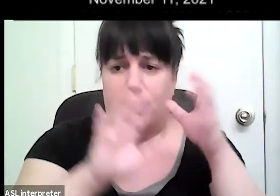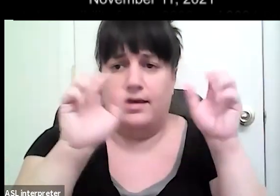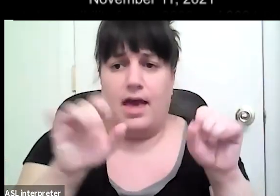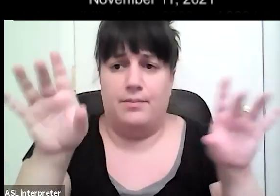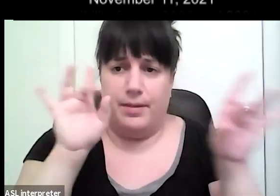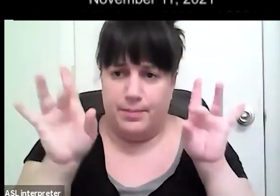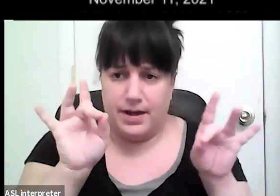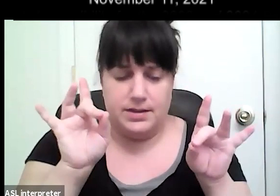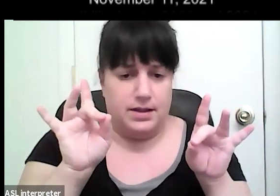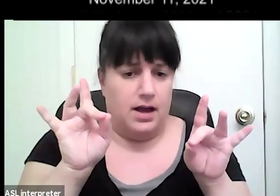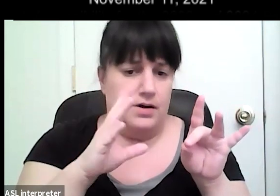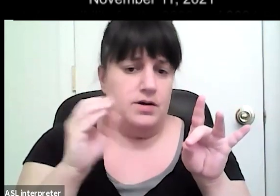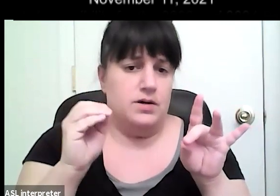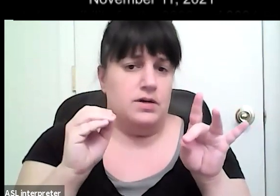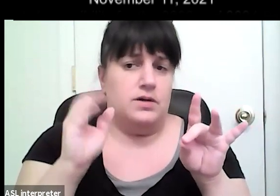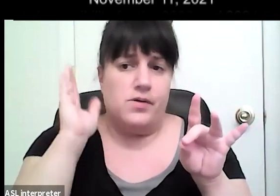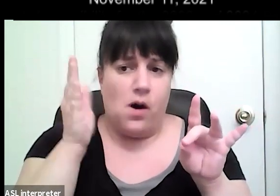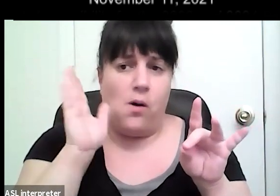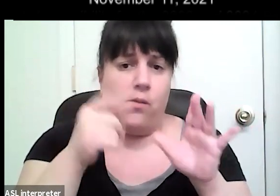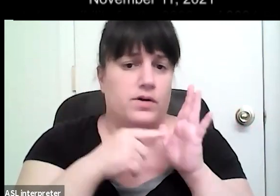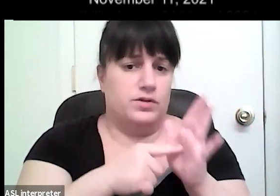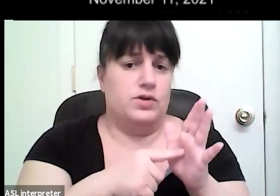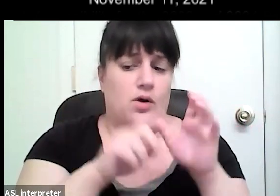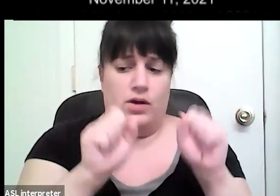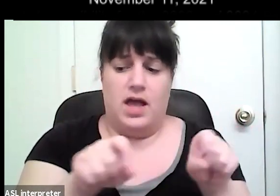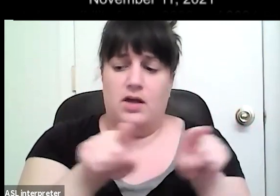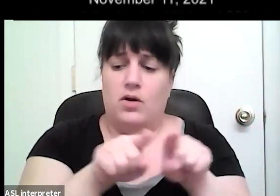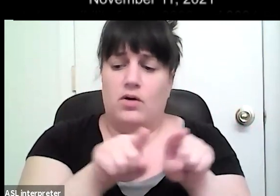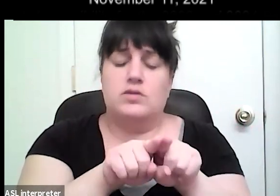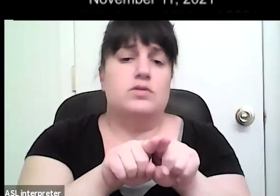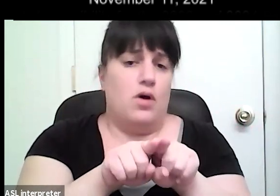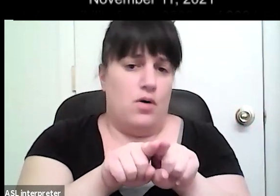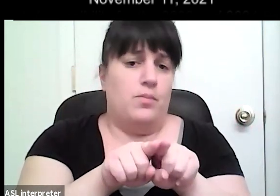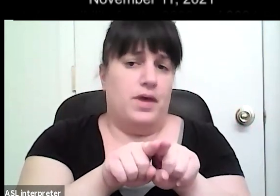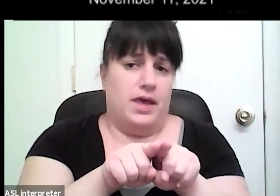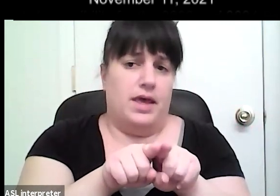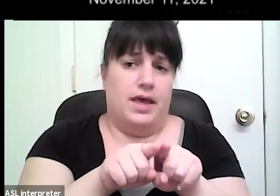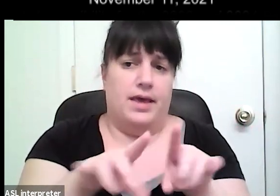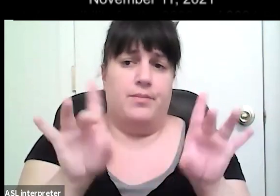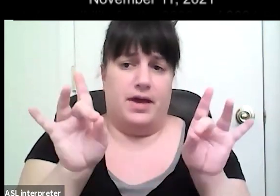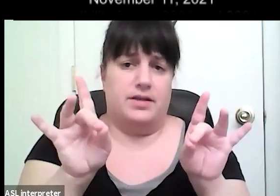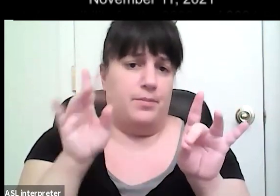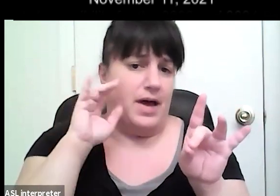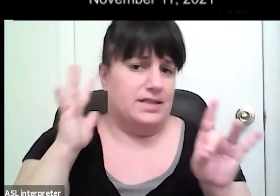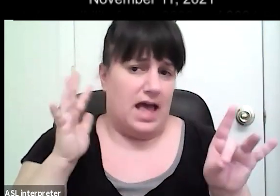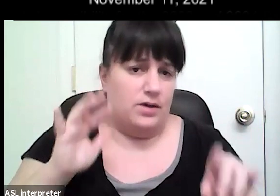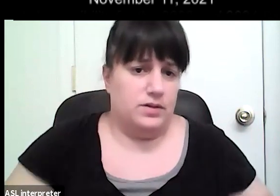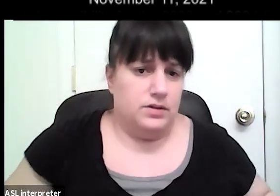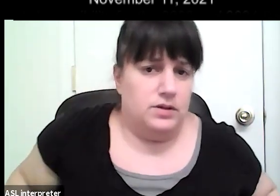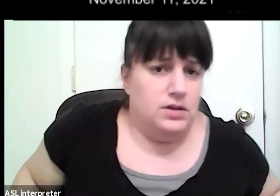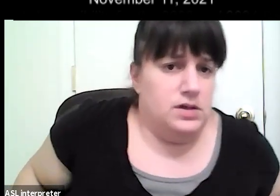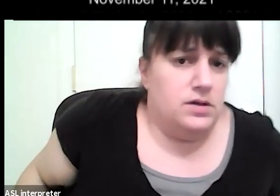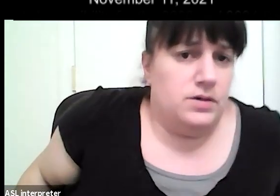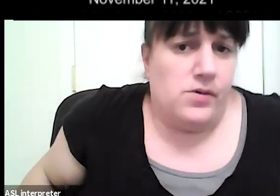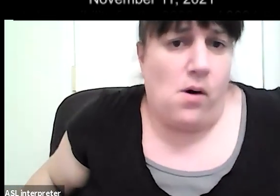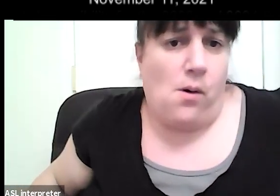up. And this presentation is to show that it can also be picked up by sound. Slide 2, going into space.